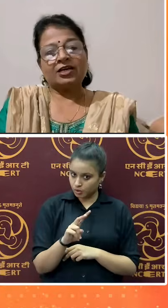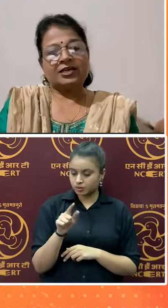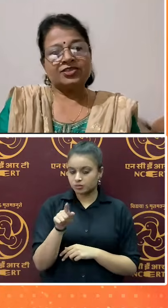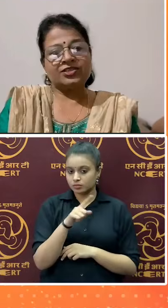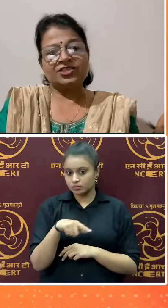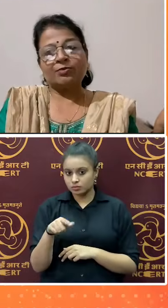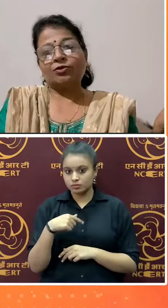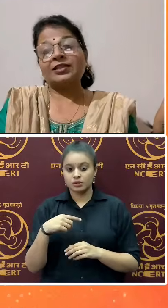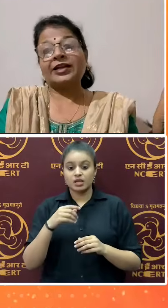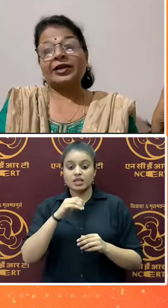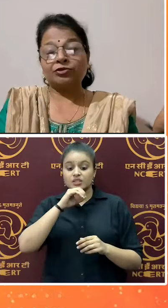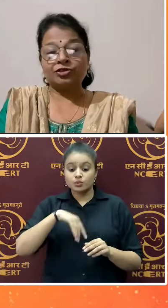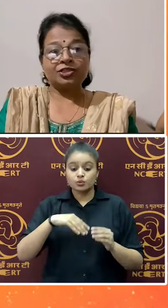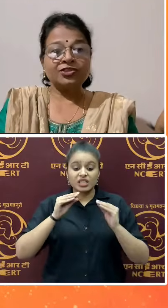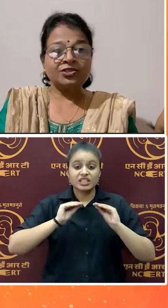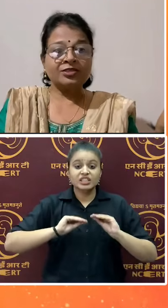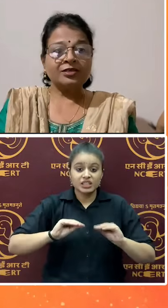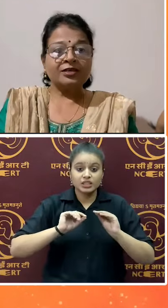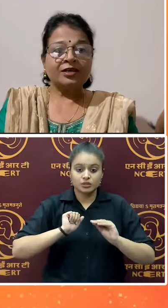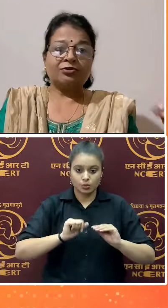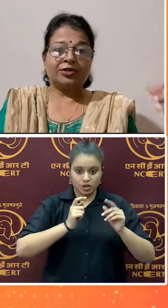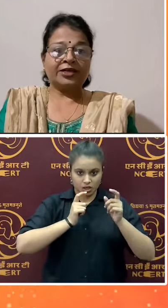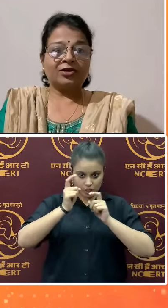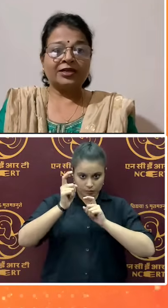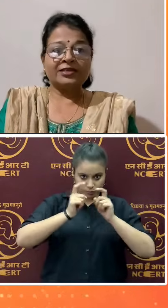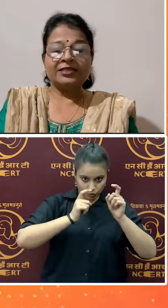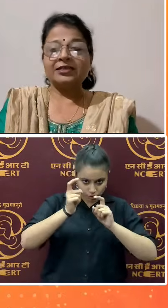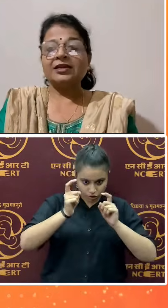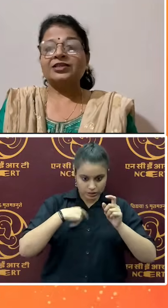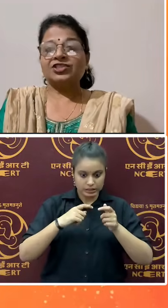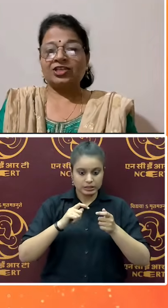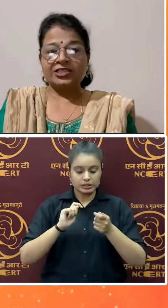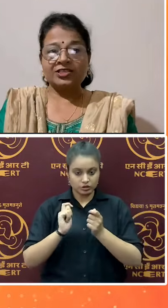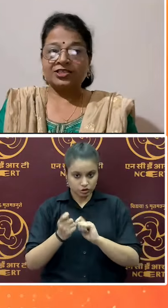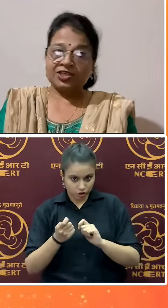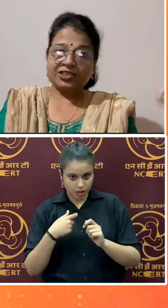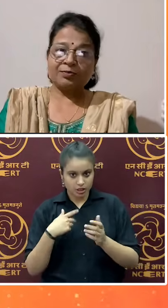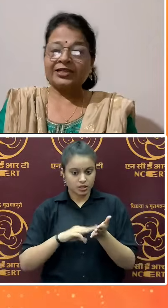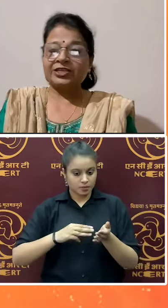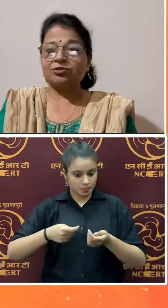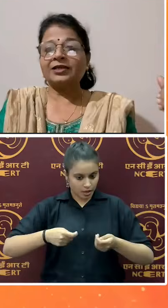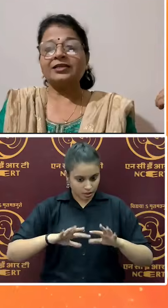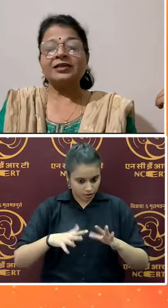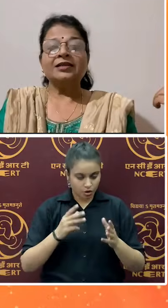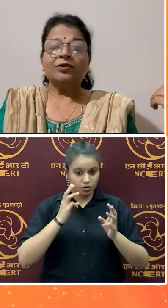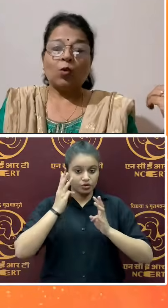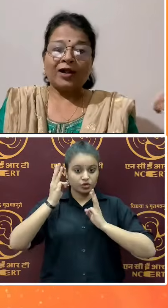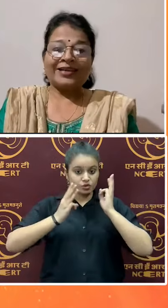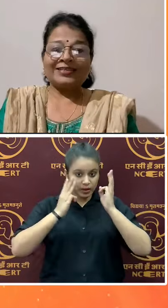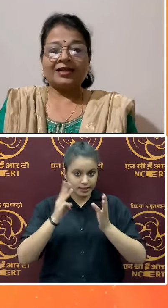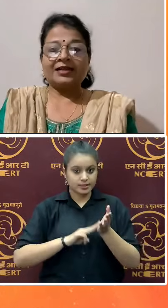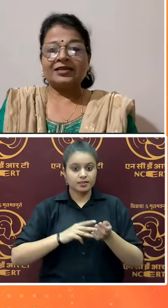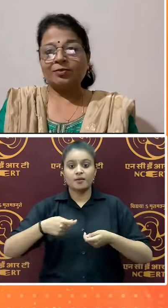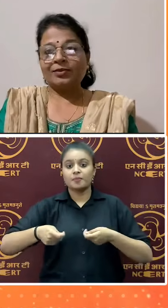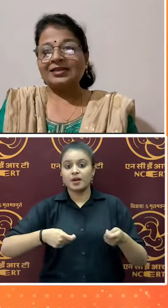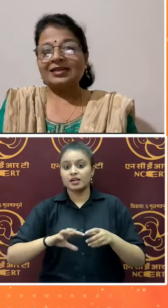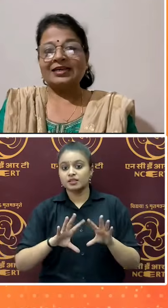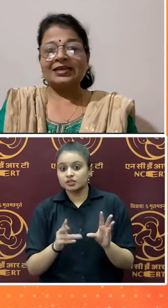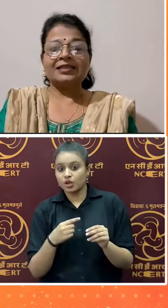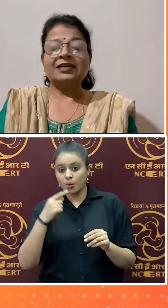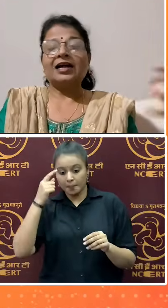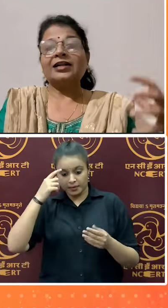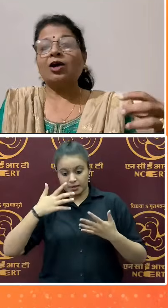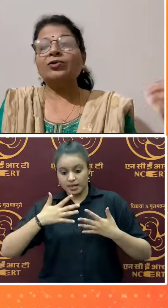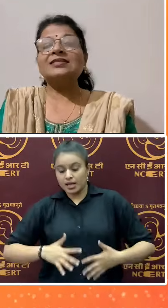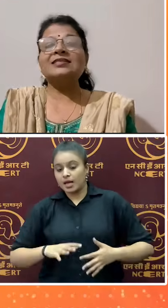teach adolescents about their emotions, how to regulate it, stress management, what exactly is mental